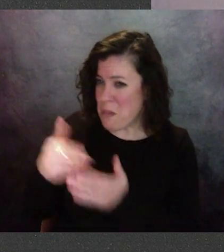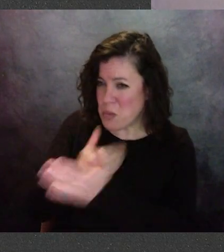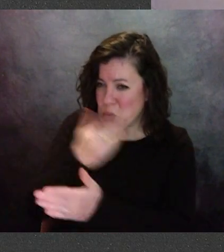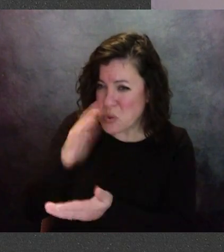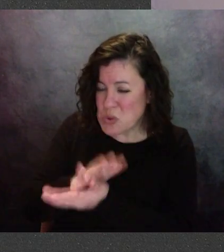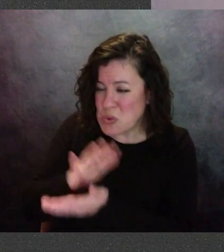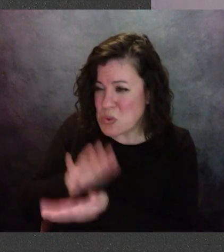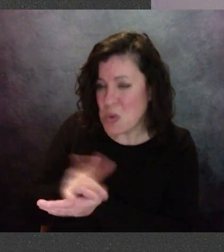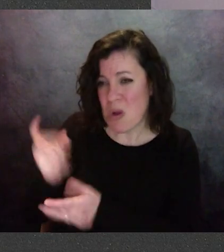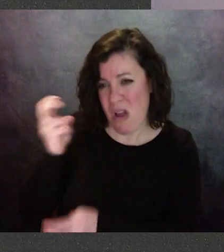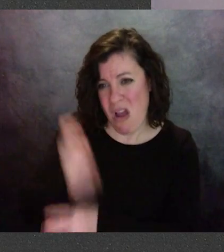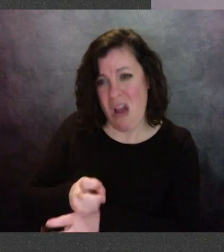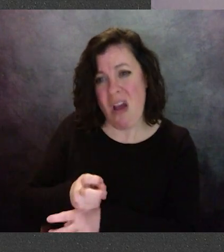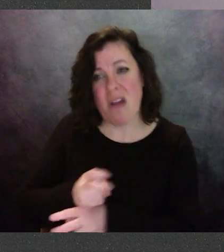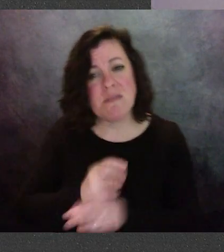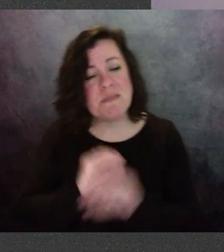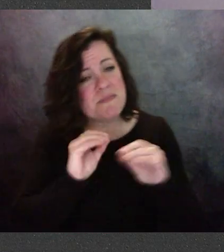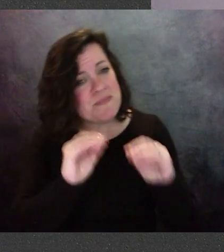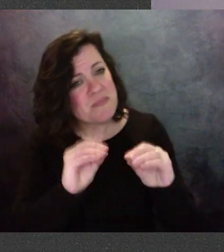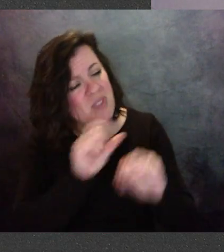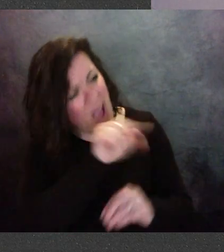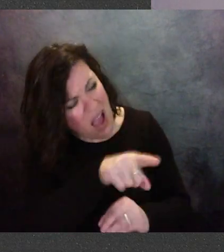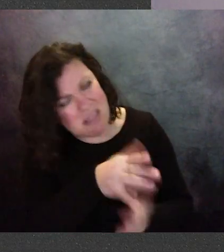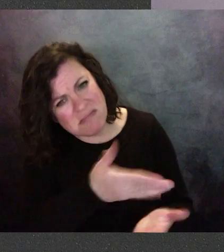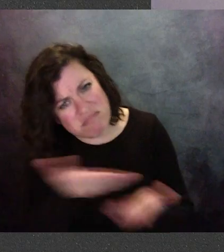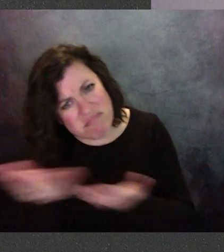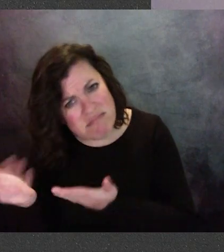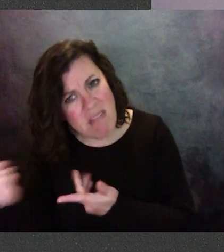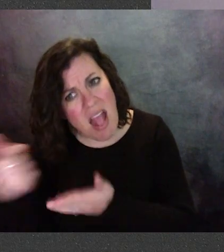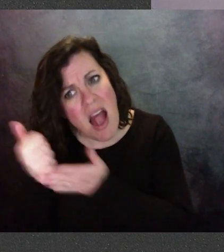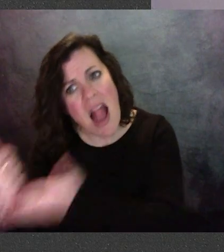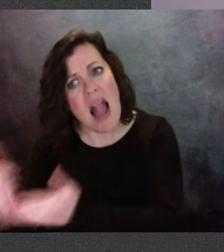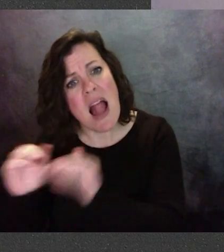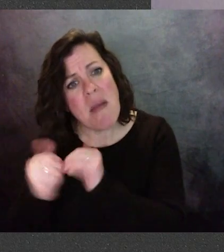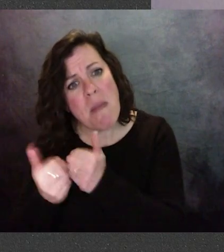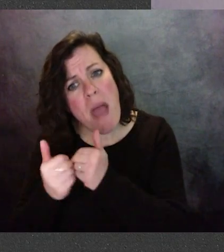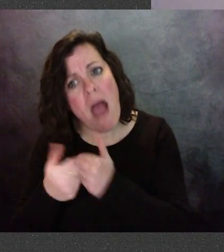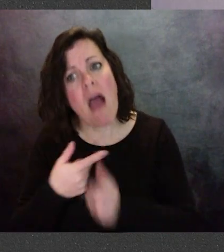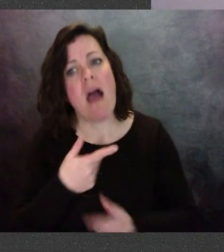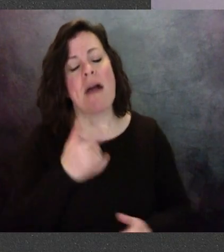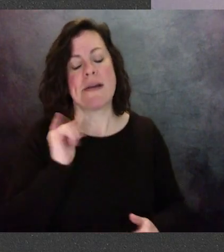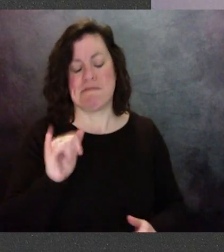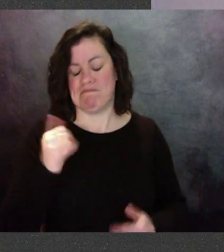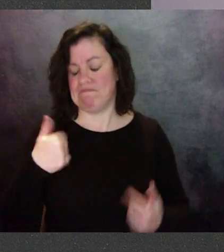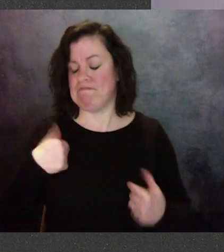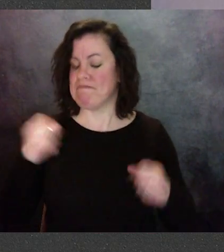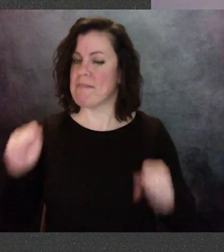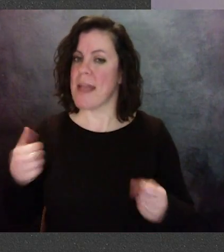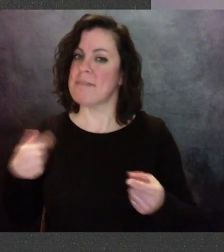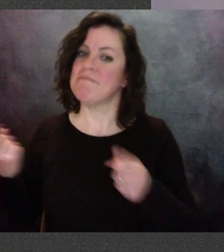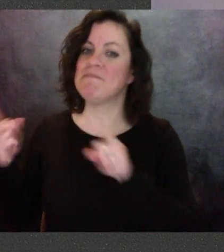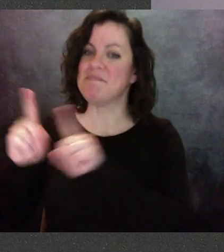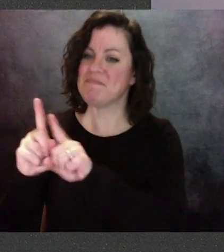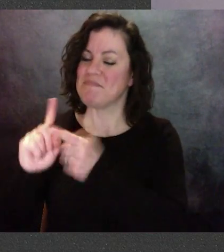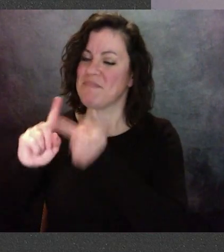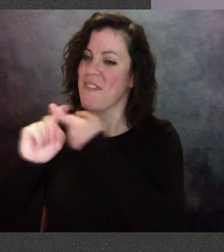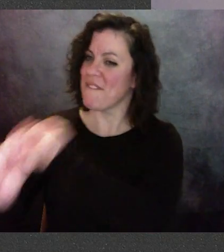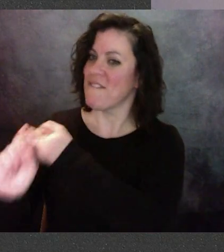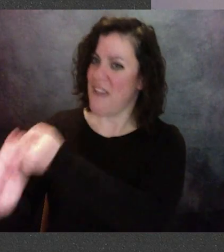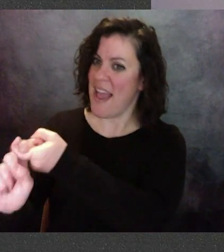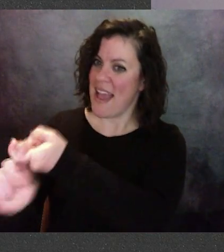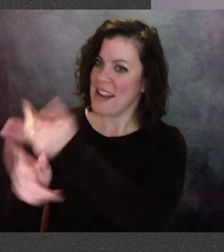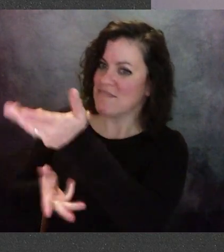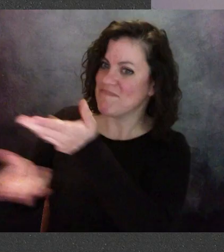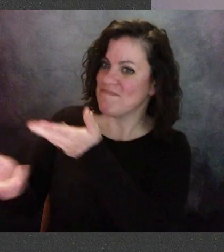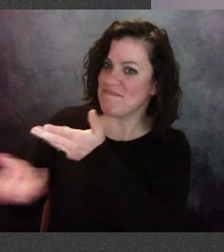My teacher asked me what I could do to help. I said I would try to be a friend to Amy. I found Amy near our